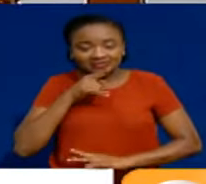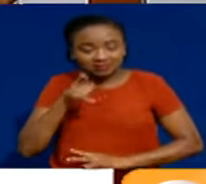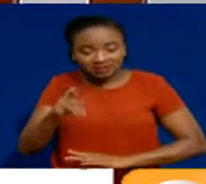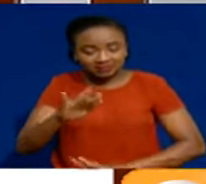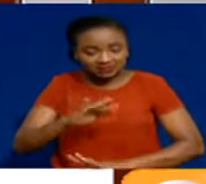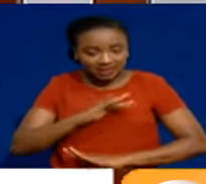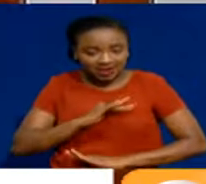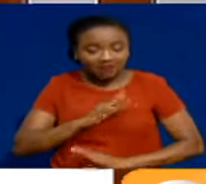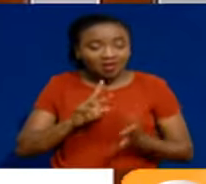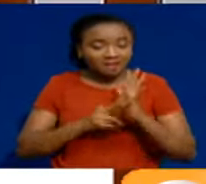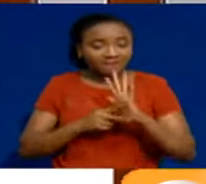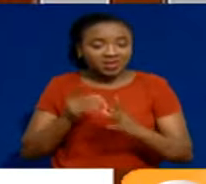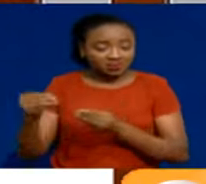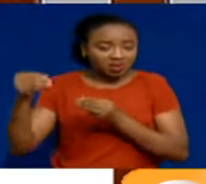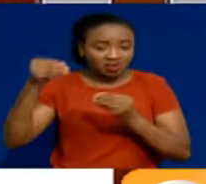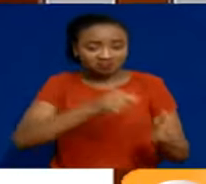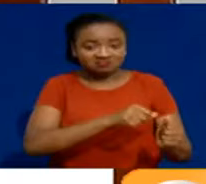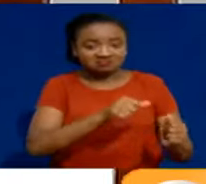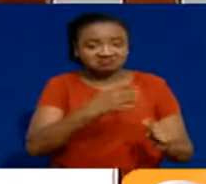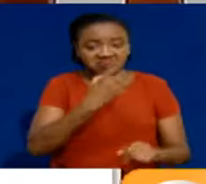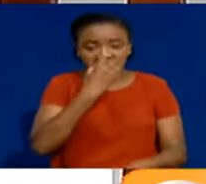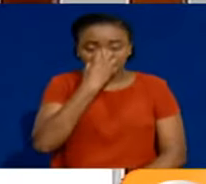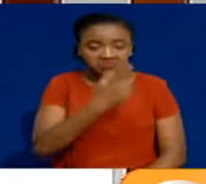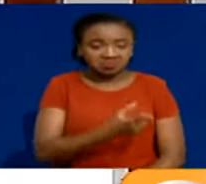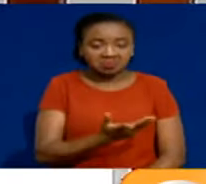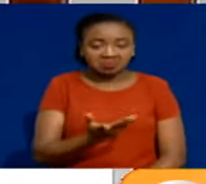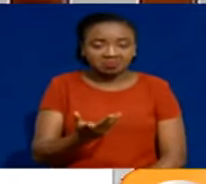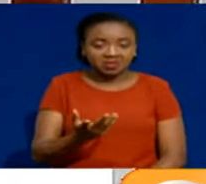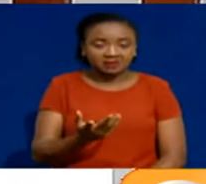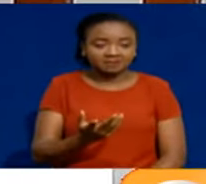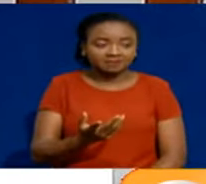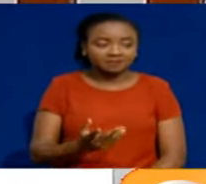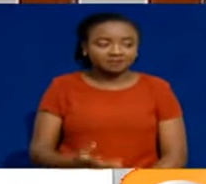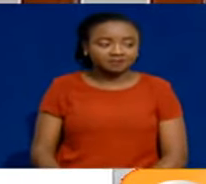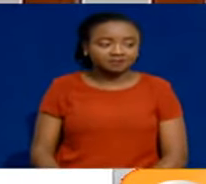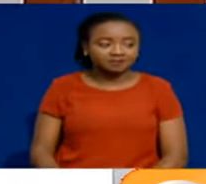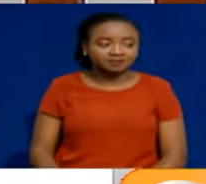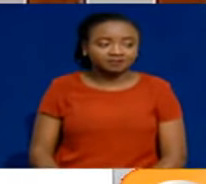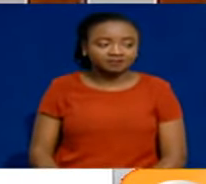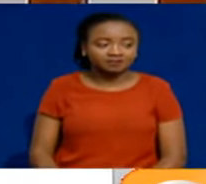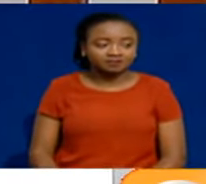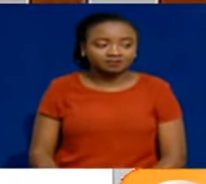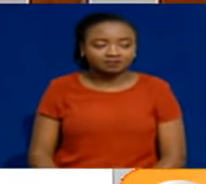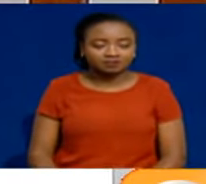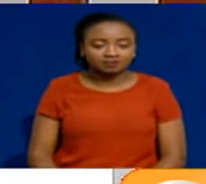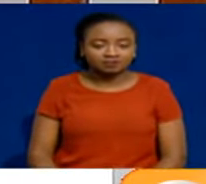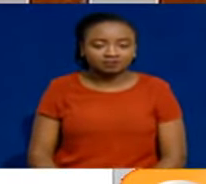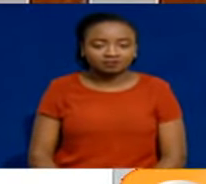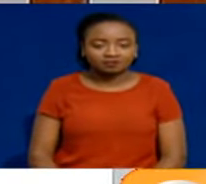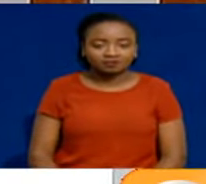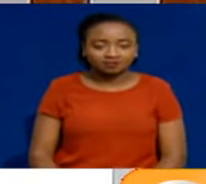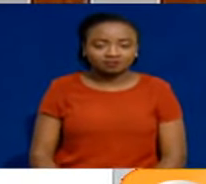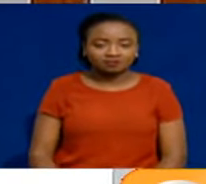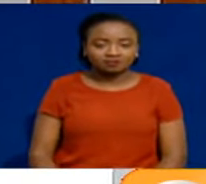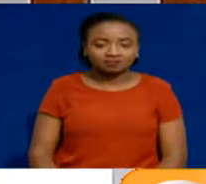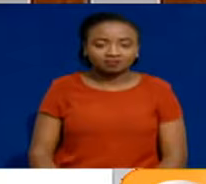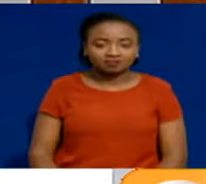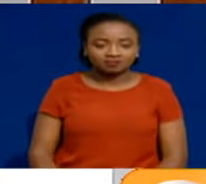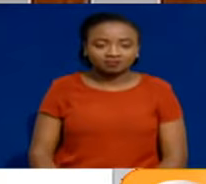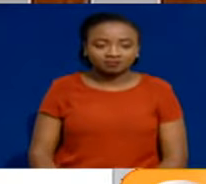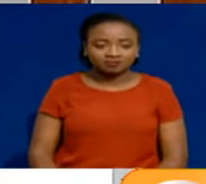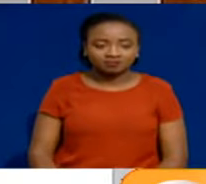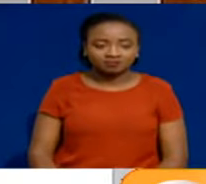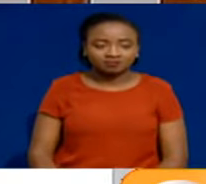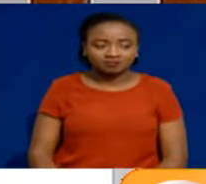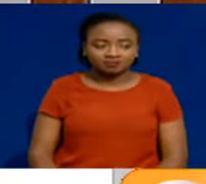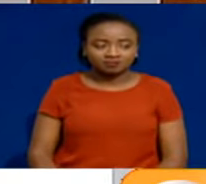as I'm seeing things myself, I haven't talked to him for late. Even when I saw him at the other place, because I've been very busy. I was in Egypt, came